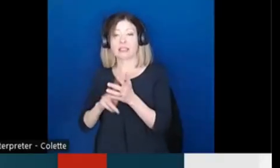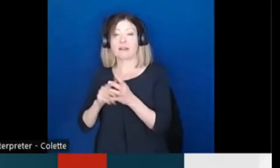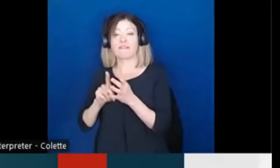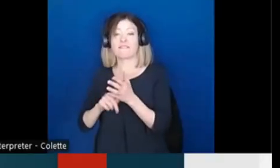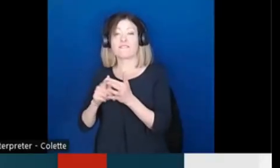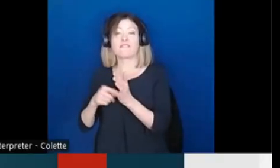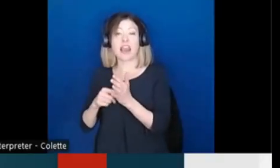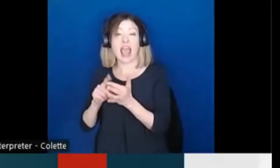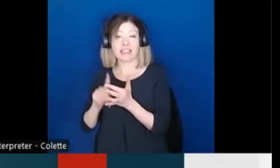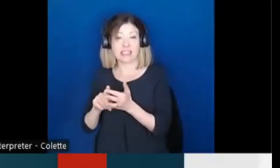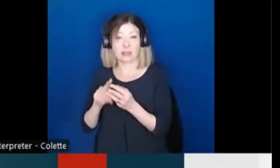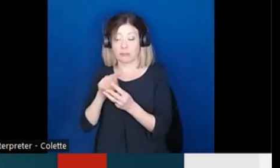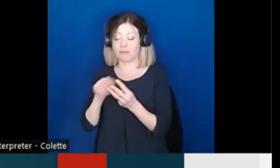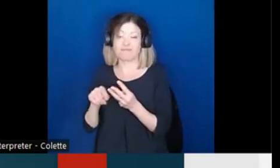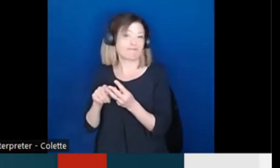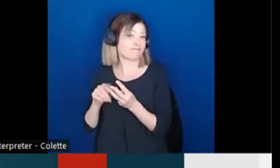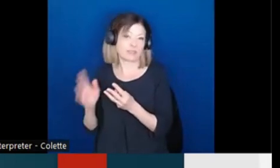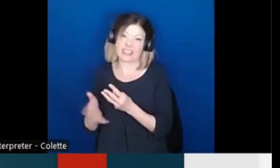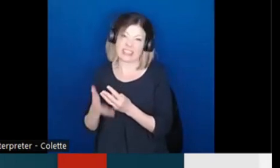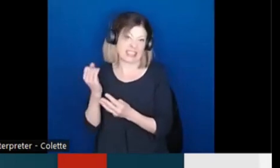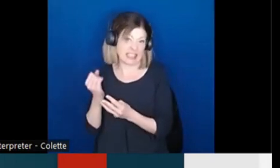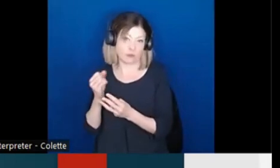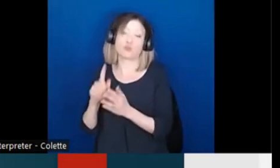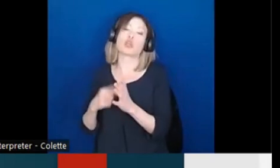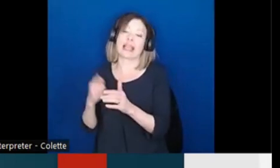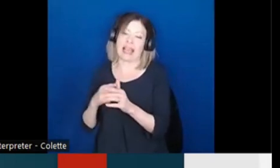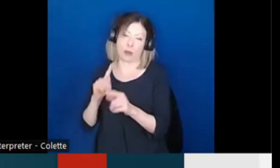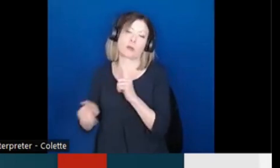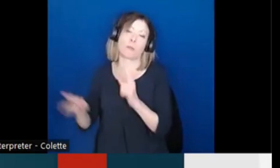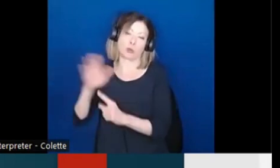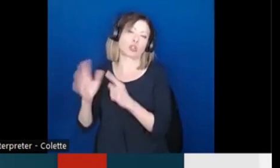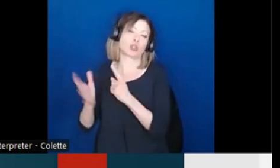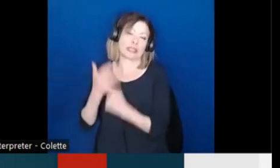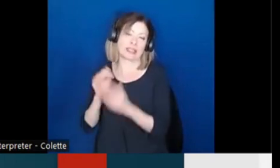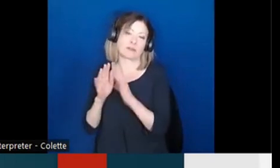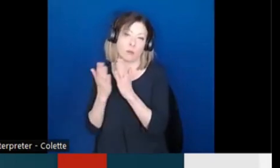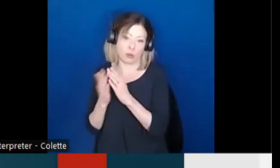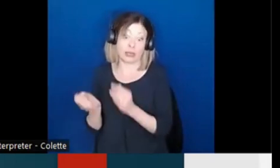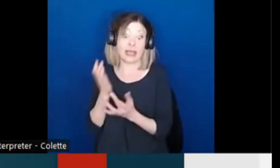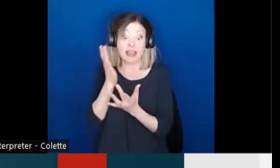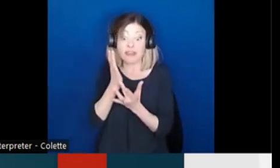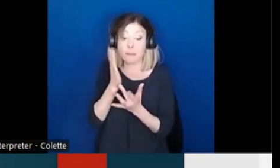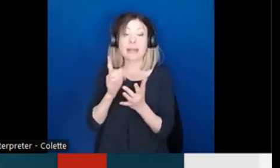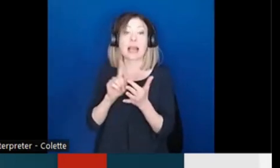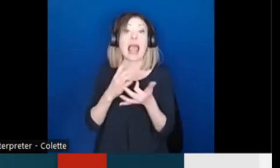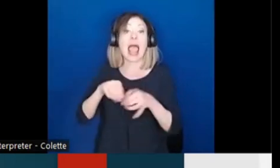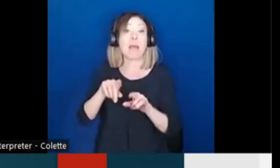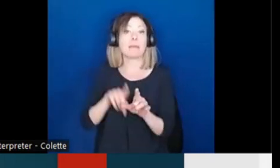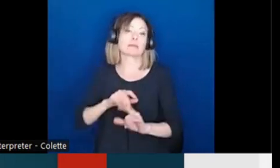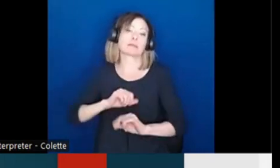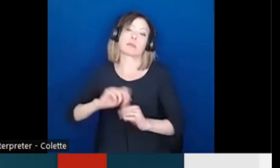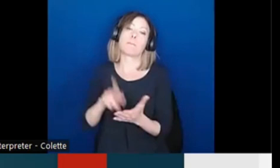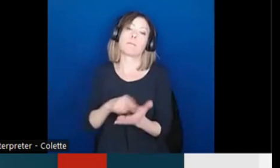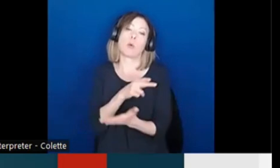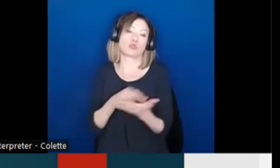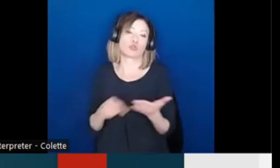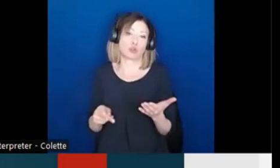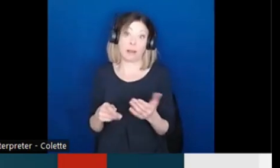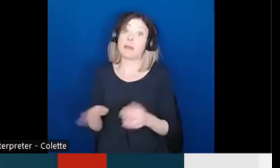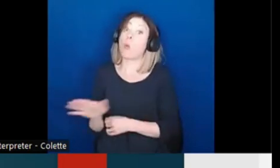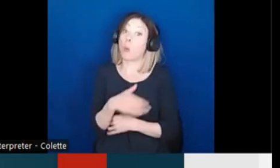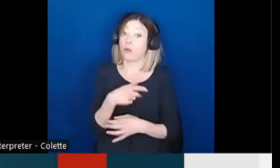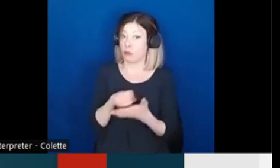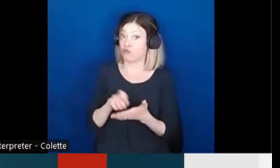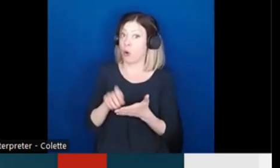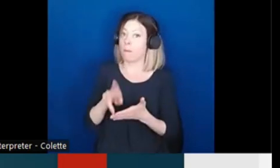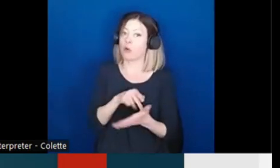Eyre. Emily, if that is Emily in the middle, was a great poet. They all wrote poetry, but she was by far the best poet. And